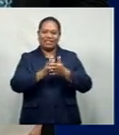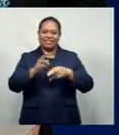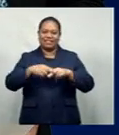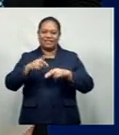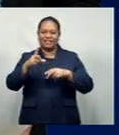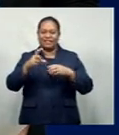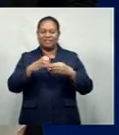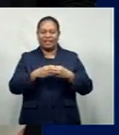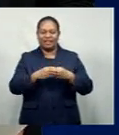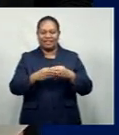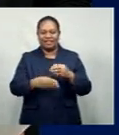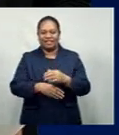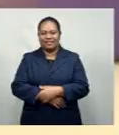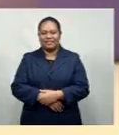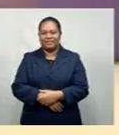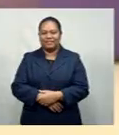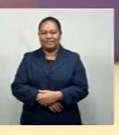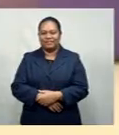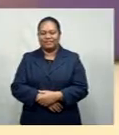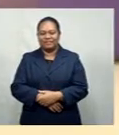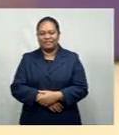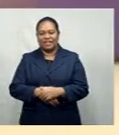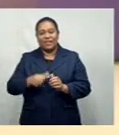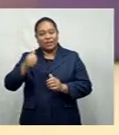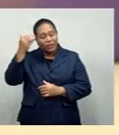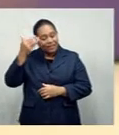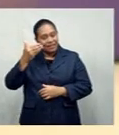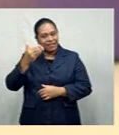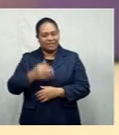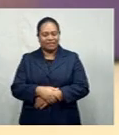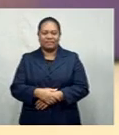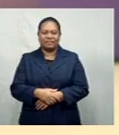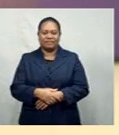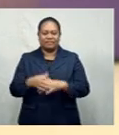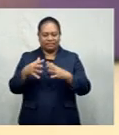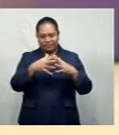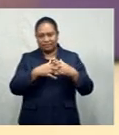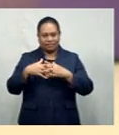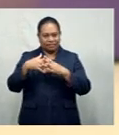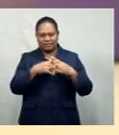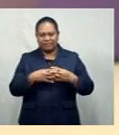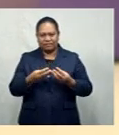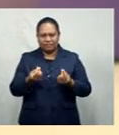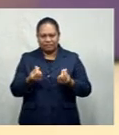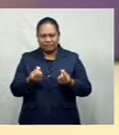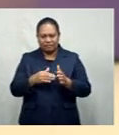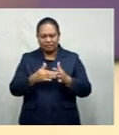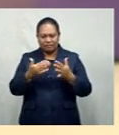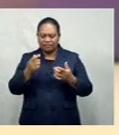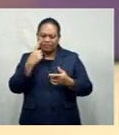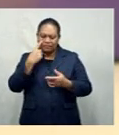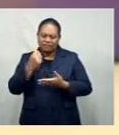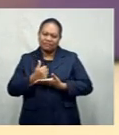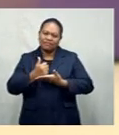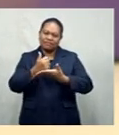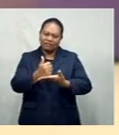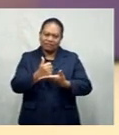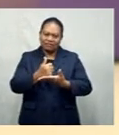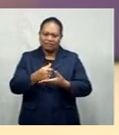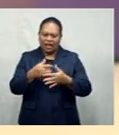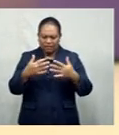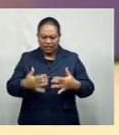HFC Bank for the latest in the money market. Good evening. The US dollar found support today ahead of US inflation